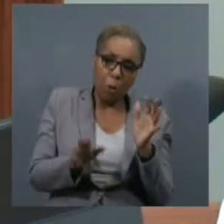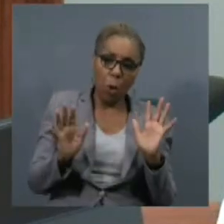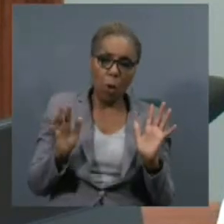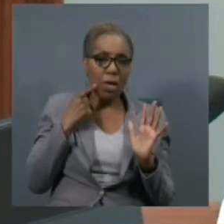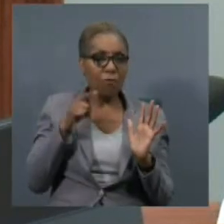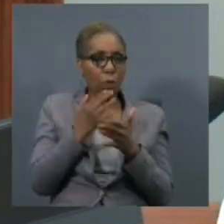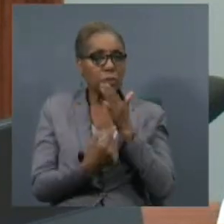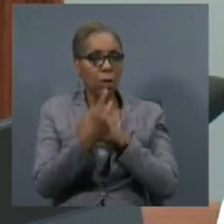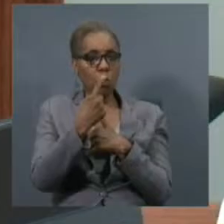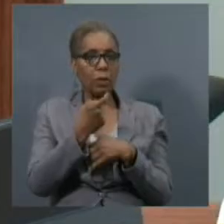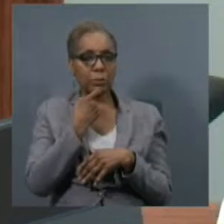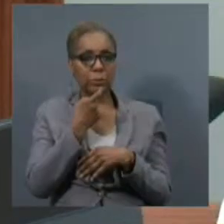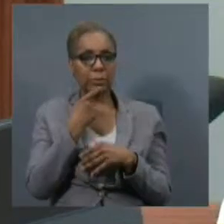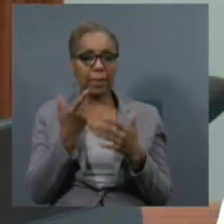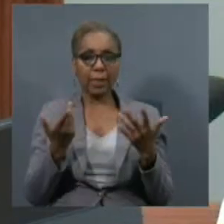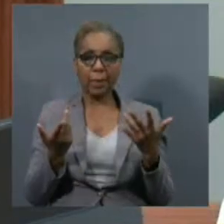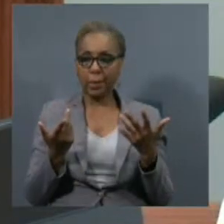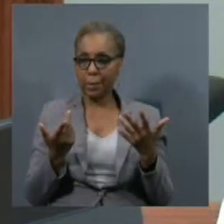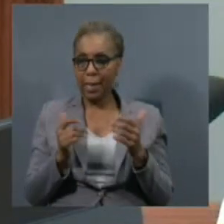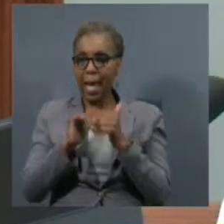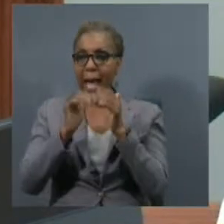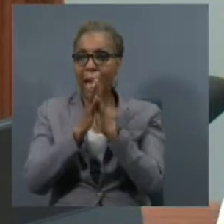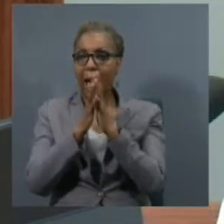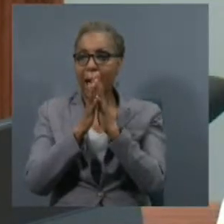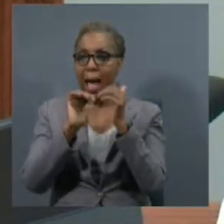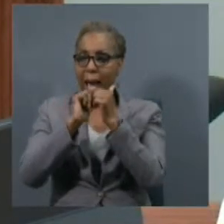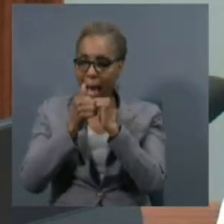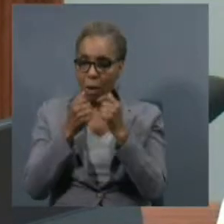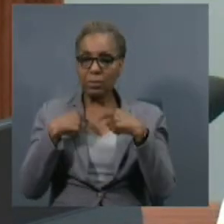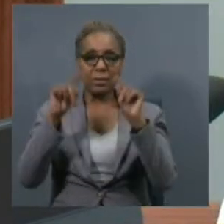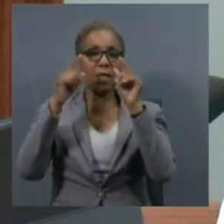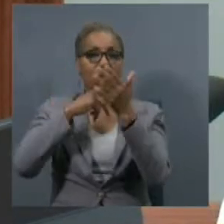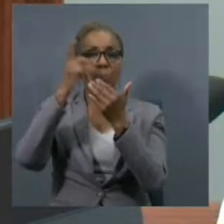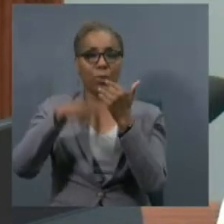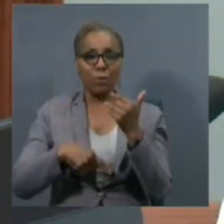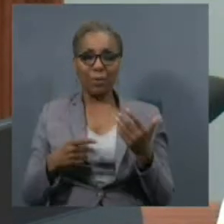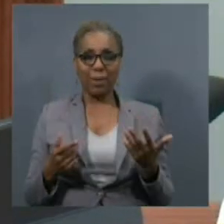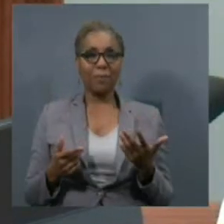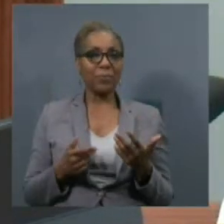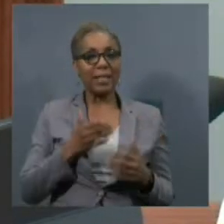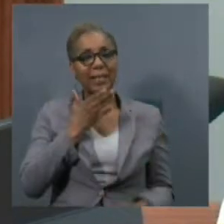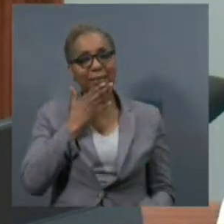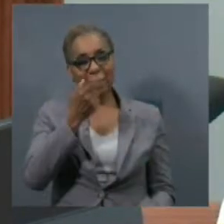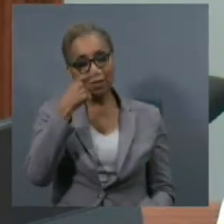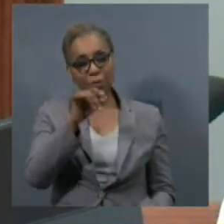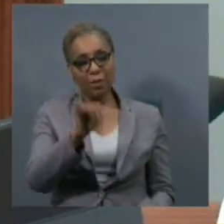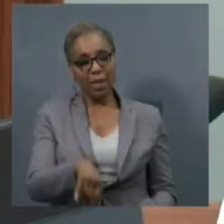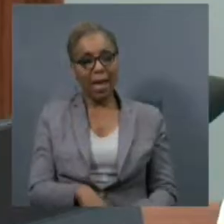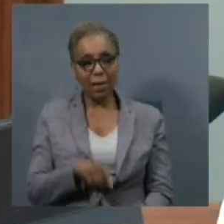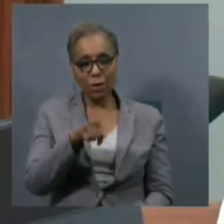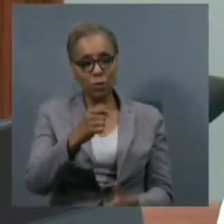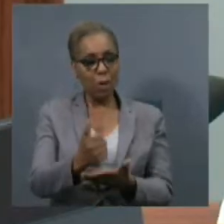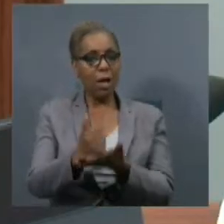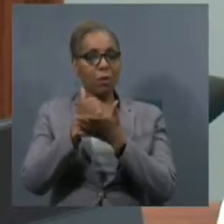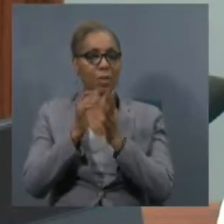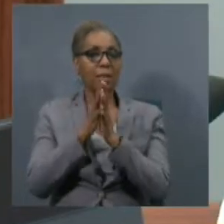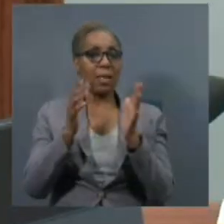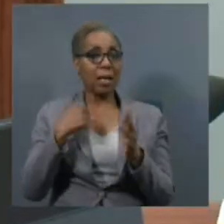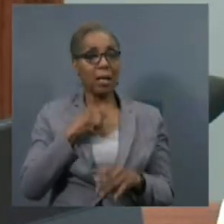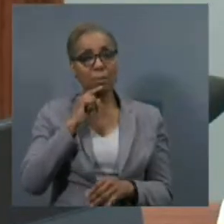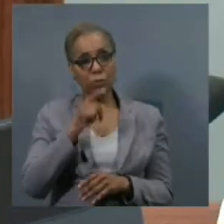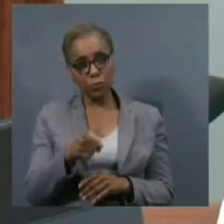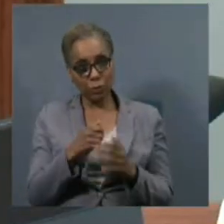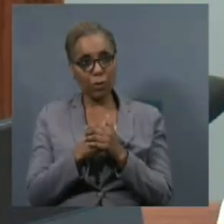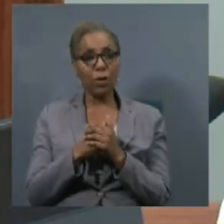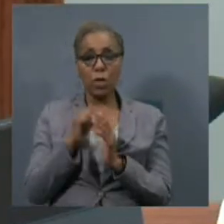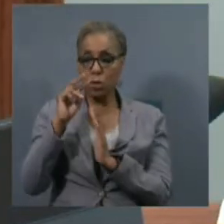for someone to say how successful a program is. So thank you for that. You've helped me a lot, and I'm sure